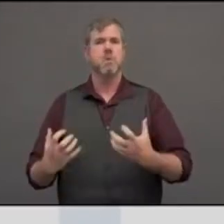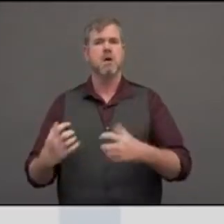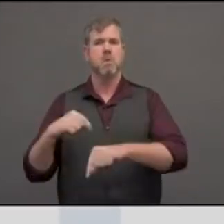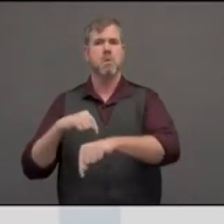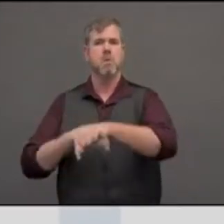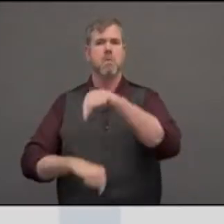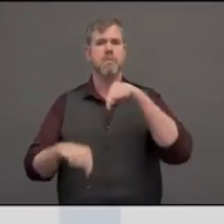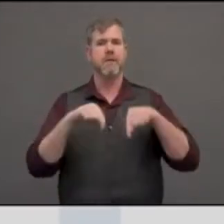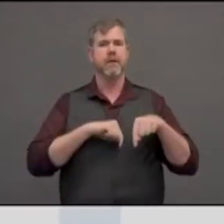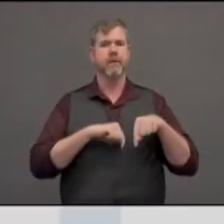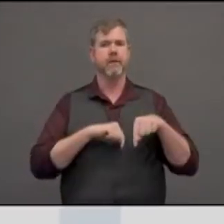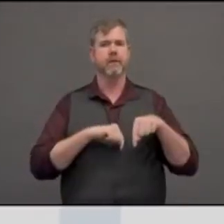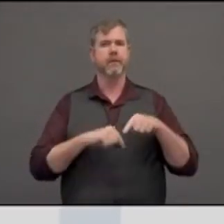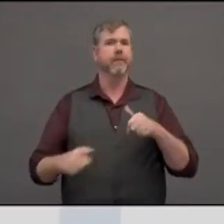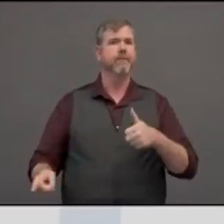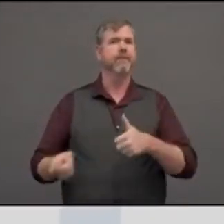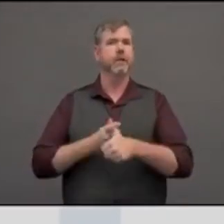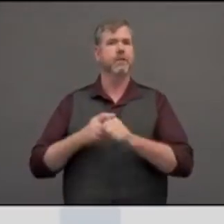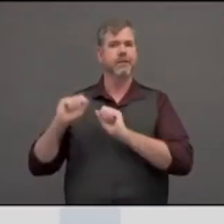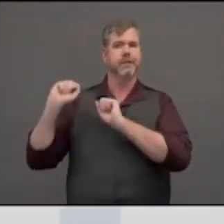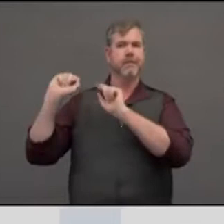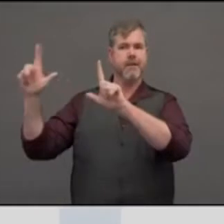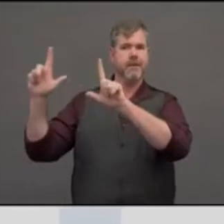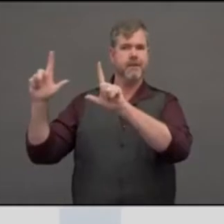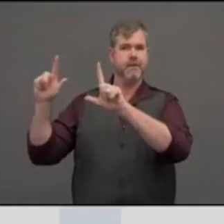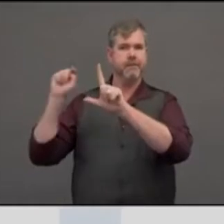the first slide we showed you here.